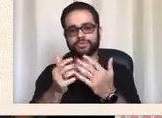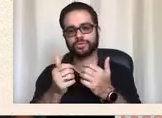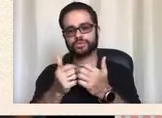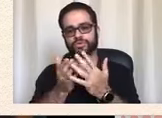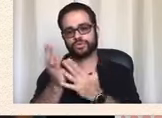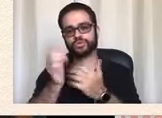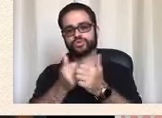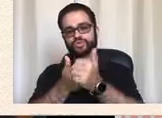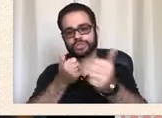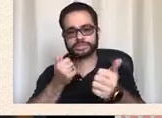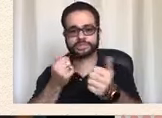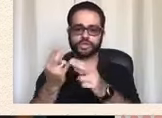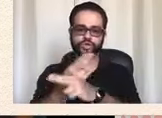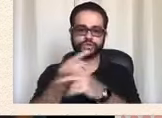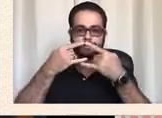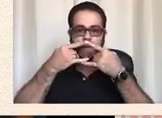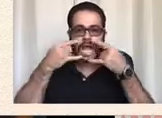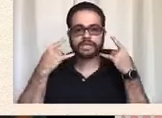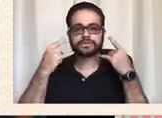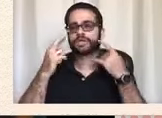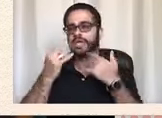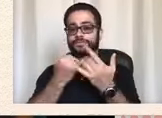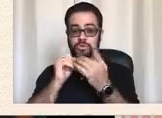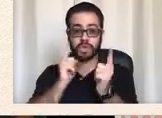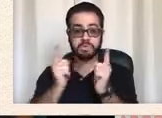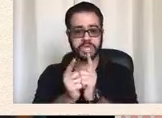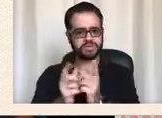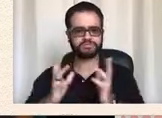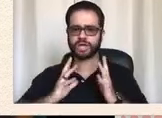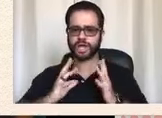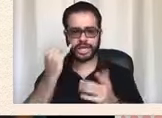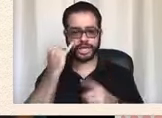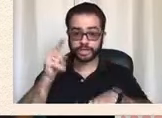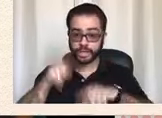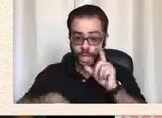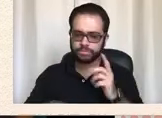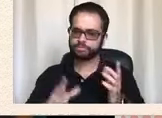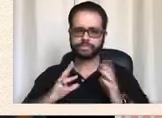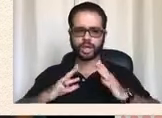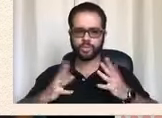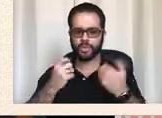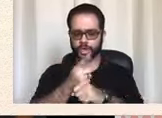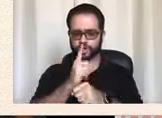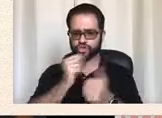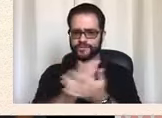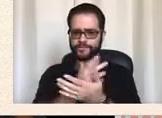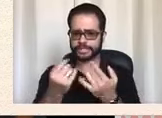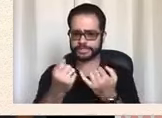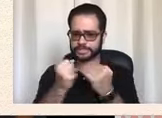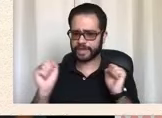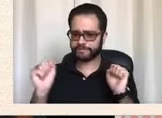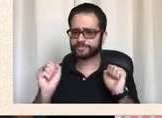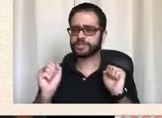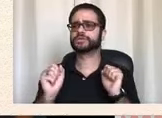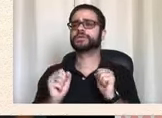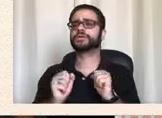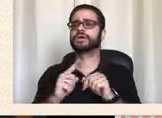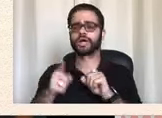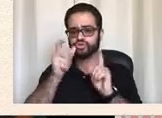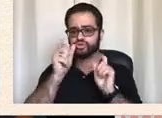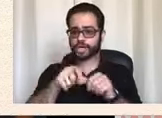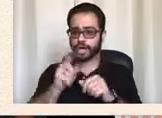mask, if you can meet with them, great. If you cannot, then don't. We want everybody to be safe in person. But you can literally go on to